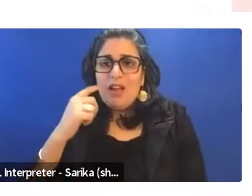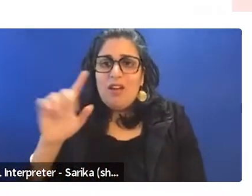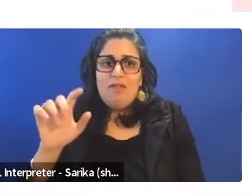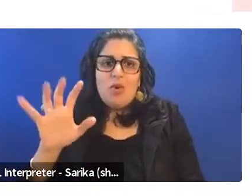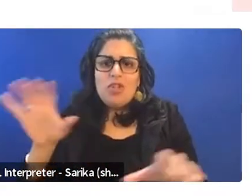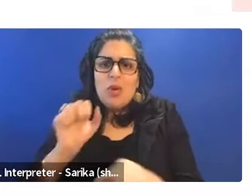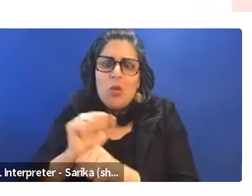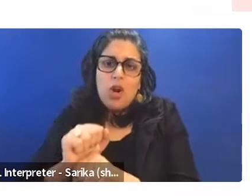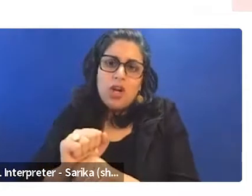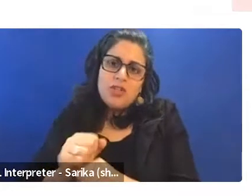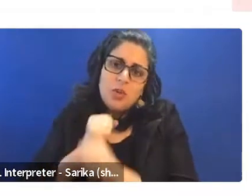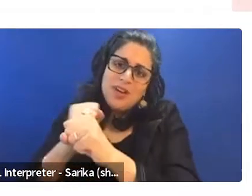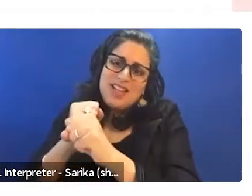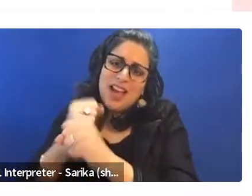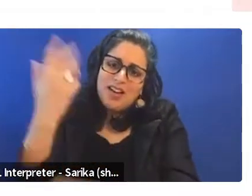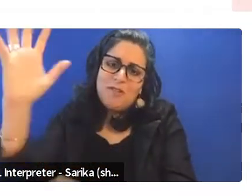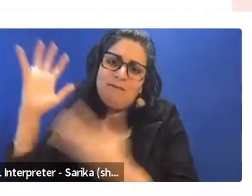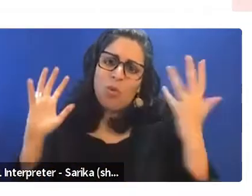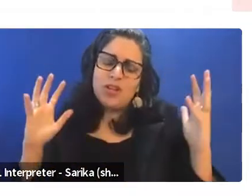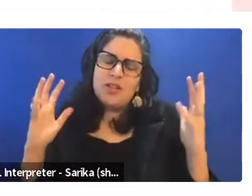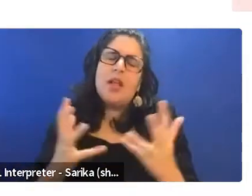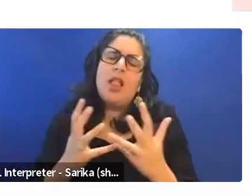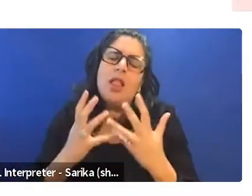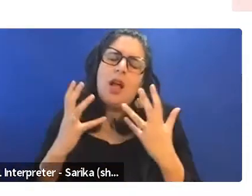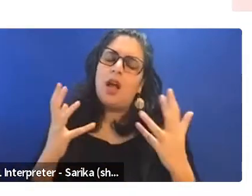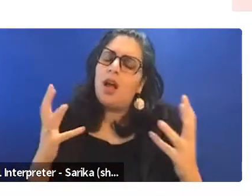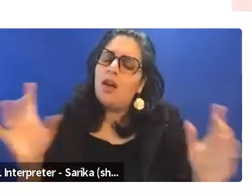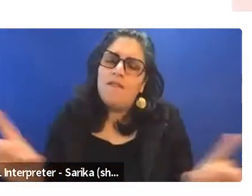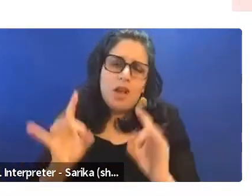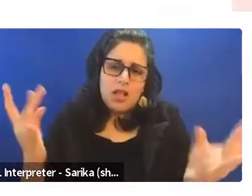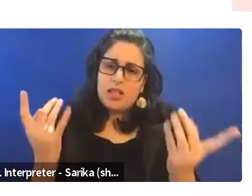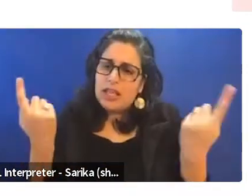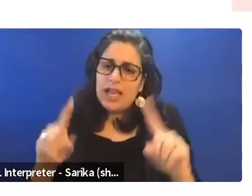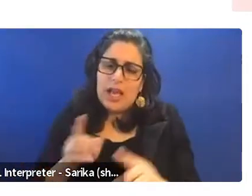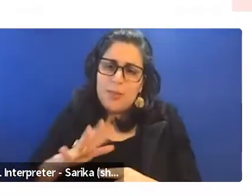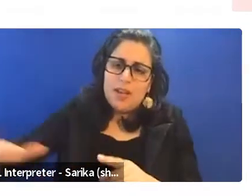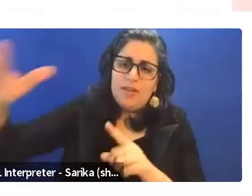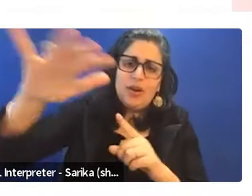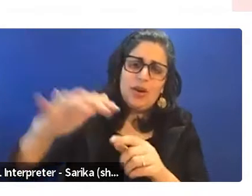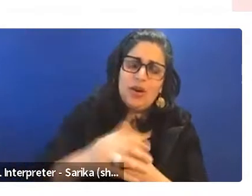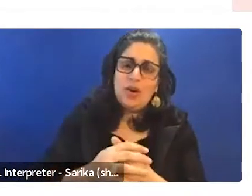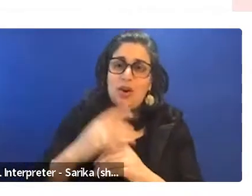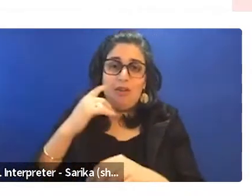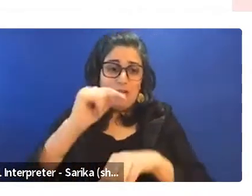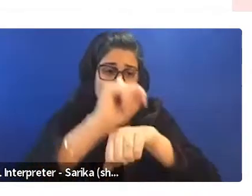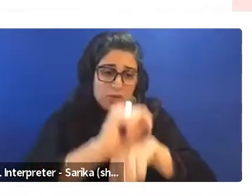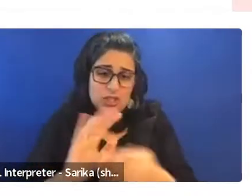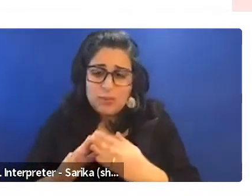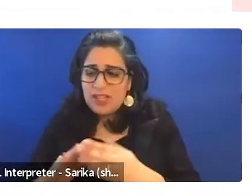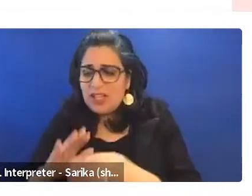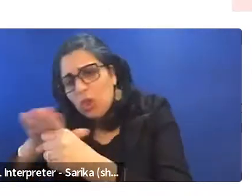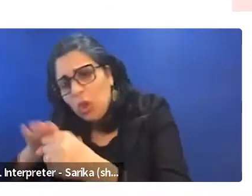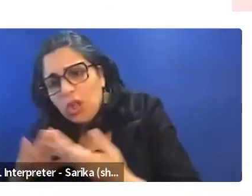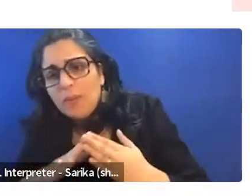protect the forest. So like there's a lot of violence happening there towards traditional communities, local communities, or